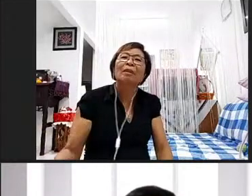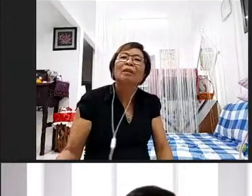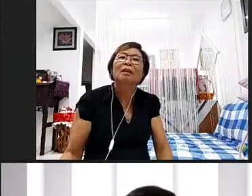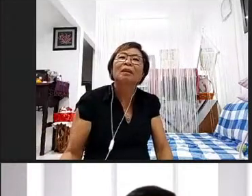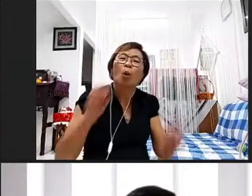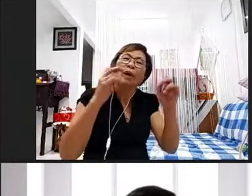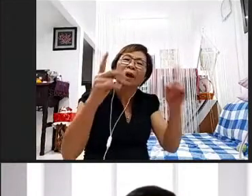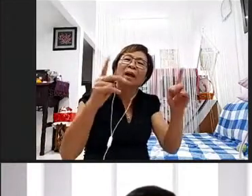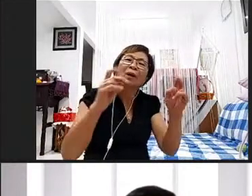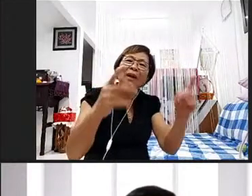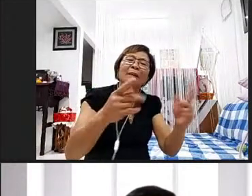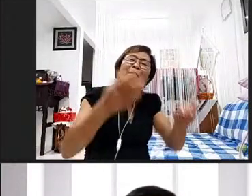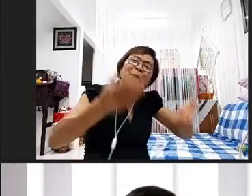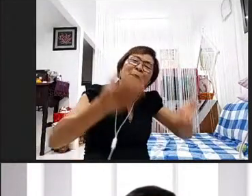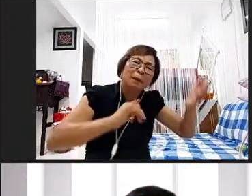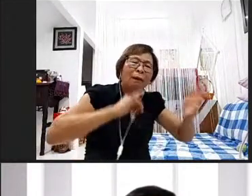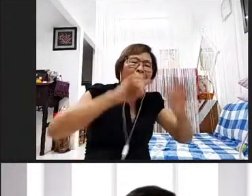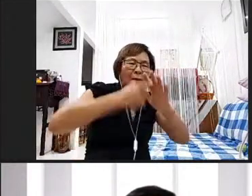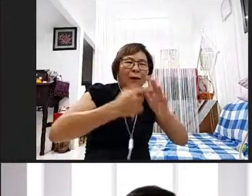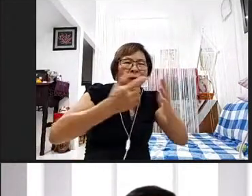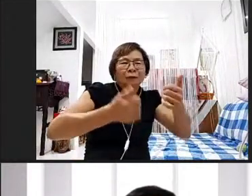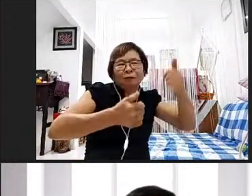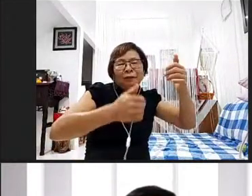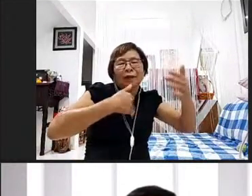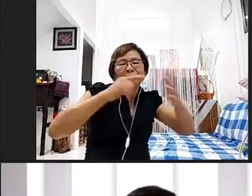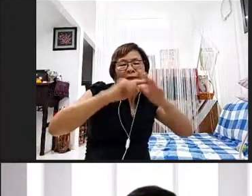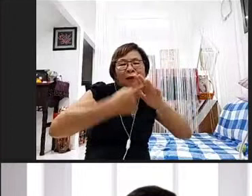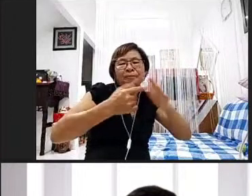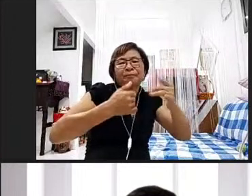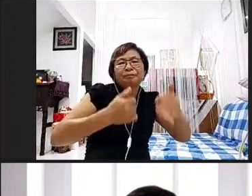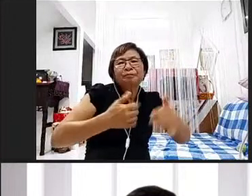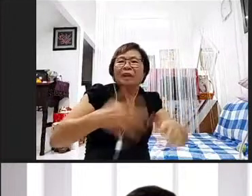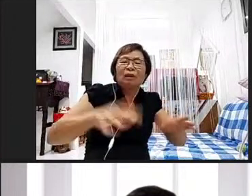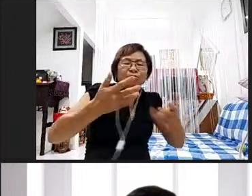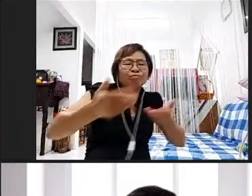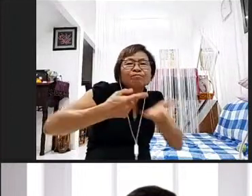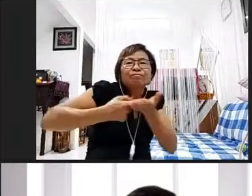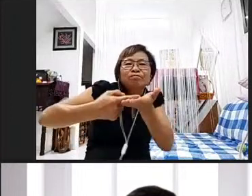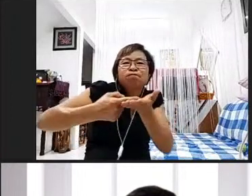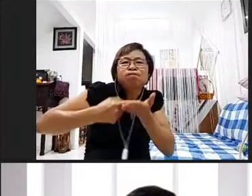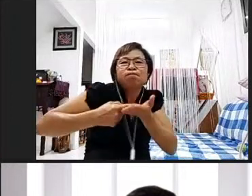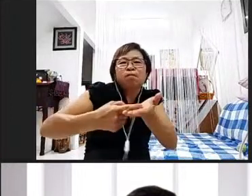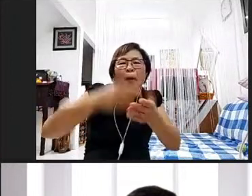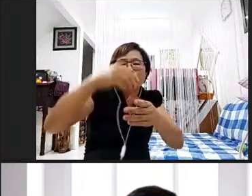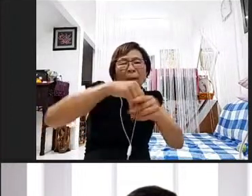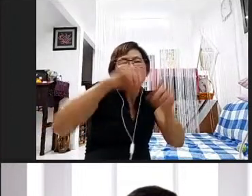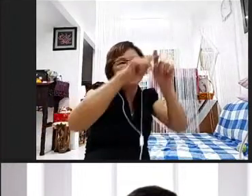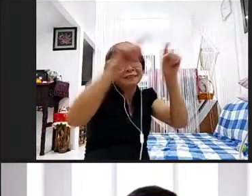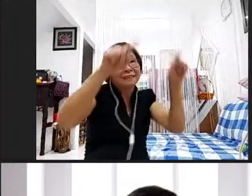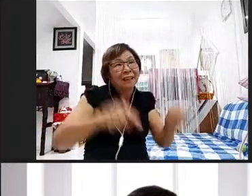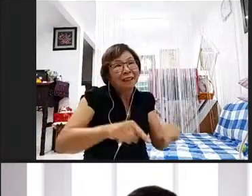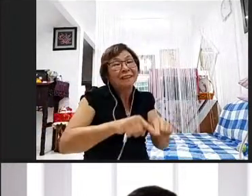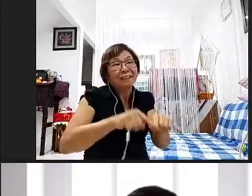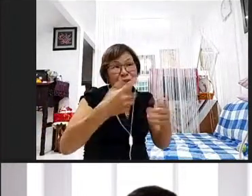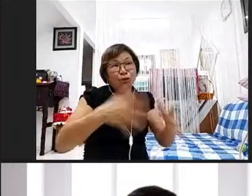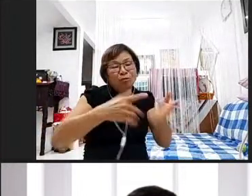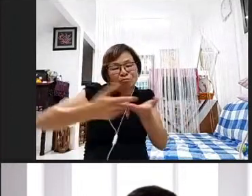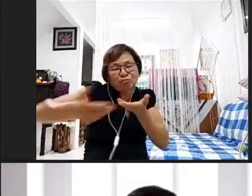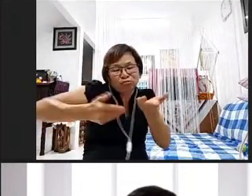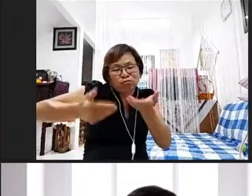Okay, maybe I will start first, since I did discuss this in my slides. I think,